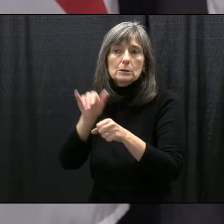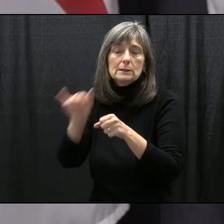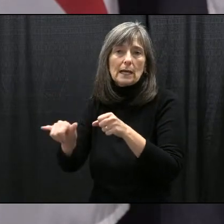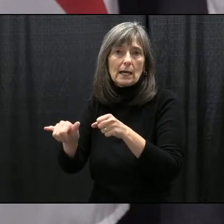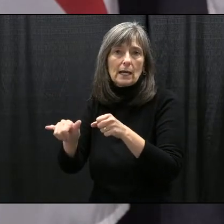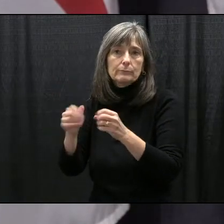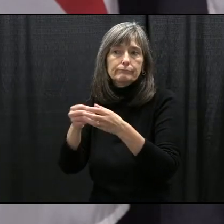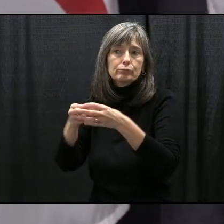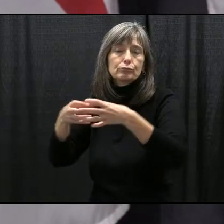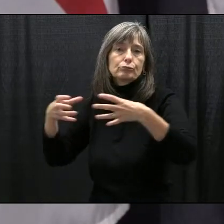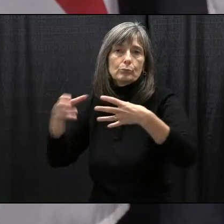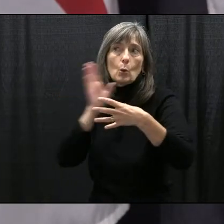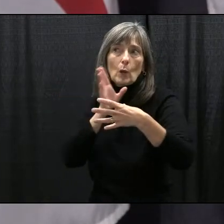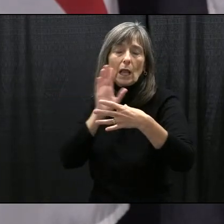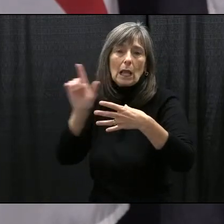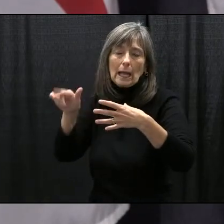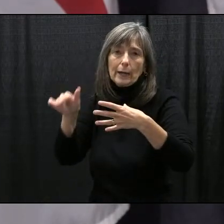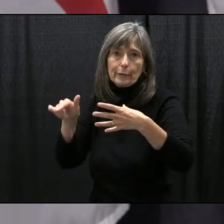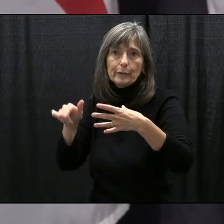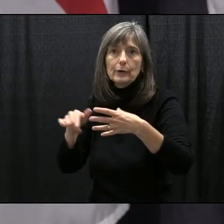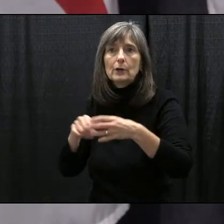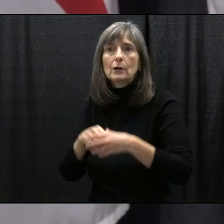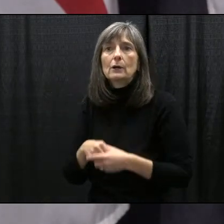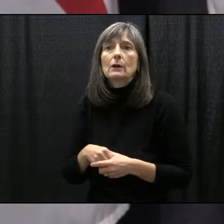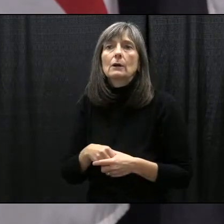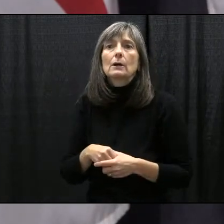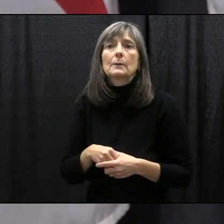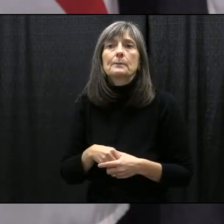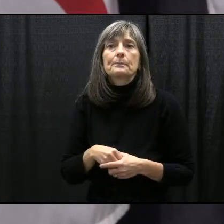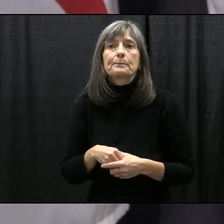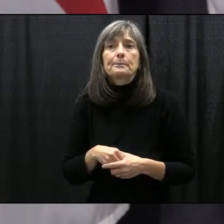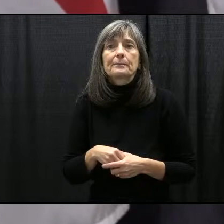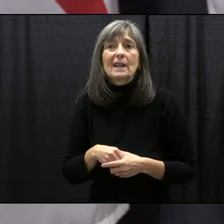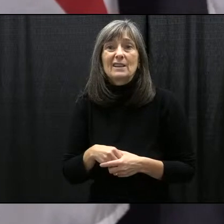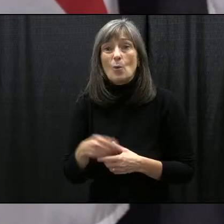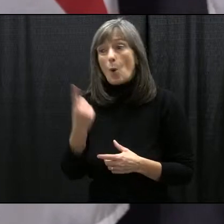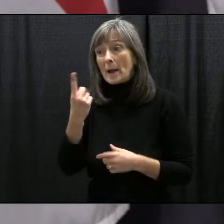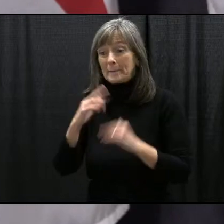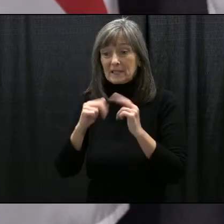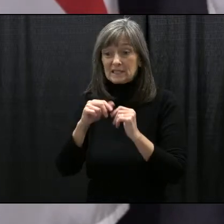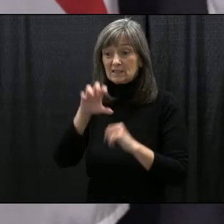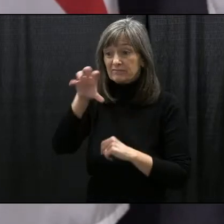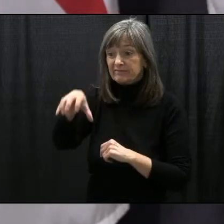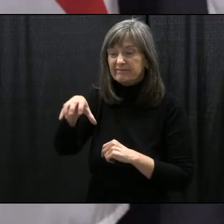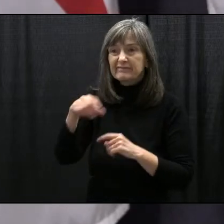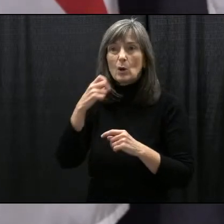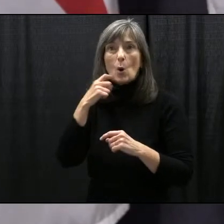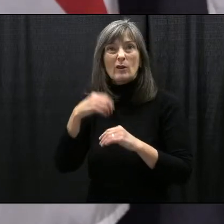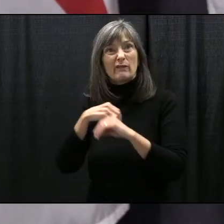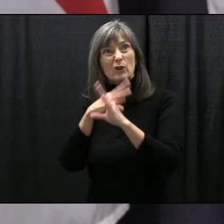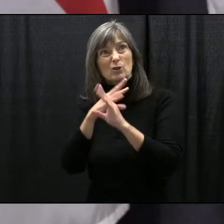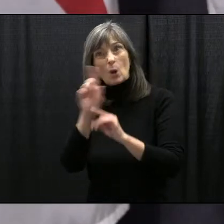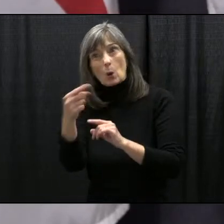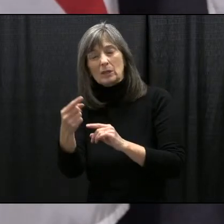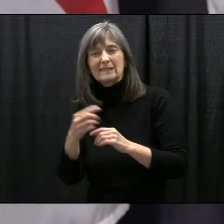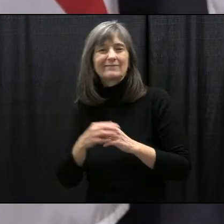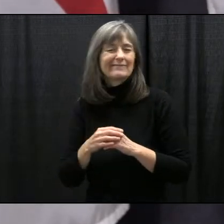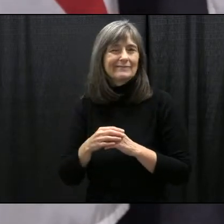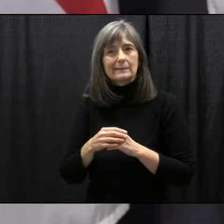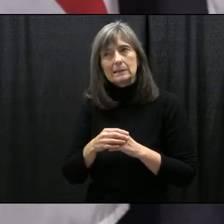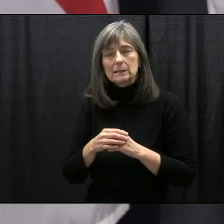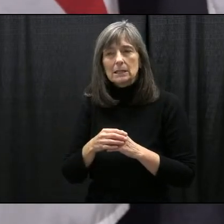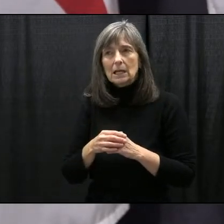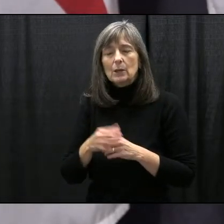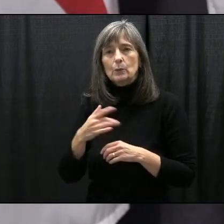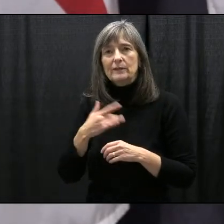build capacity in Labrador than a building or a virtual system. There is a